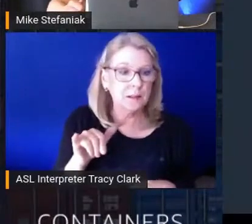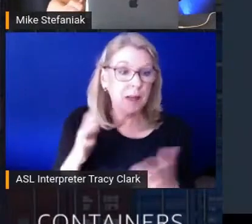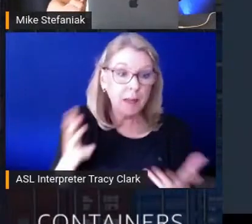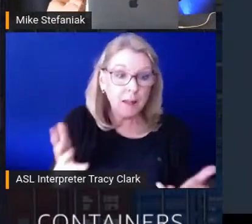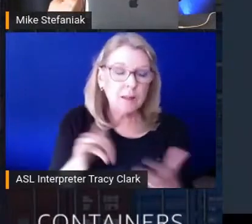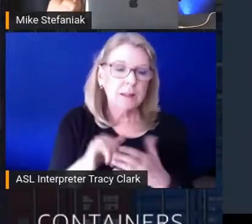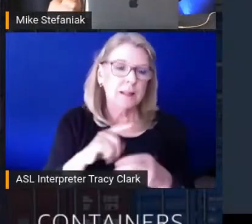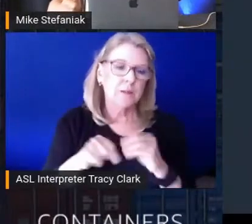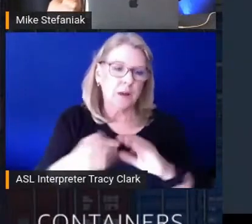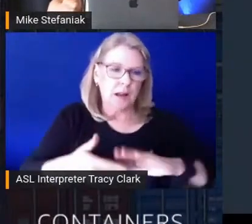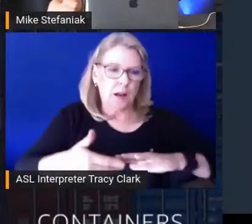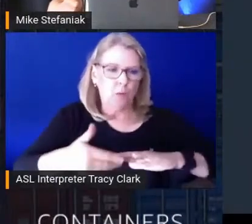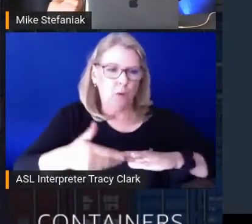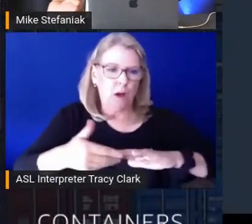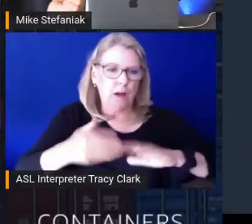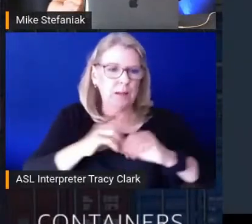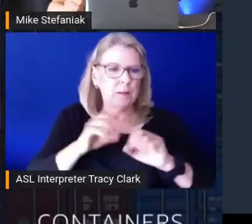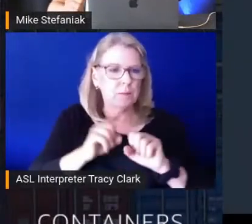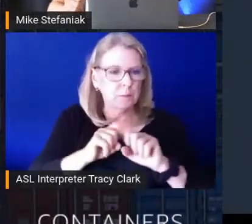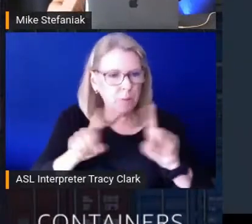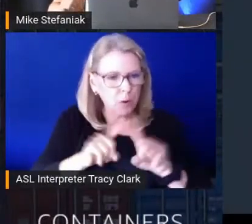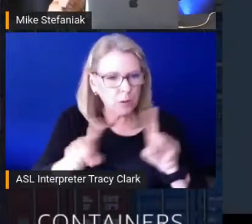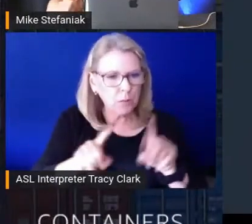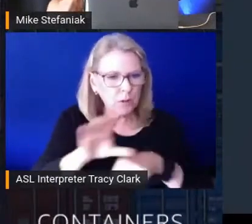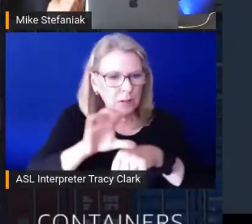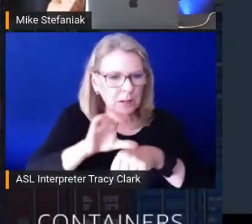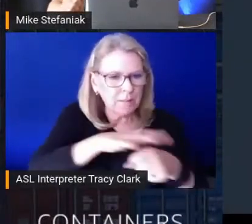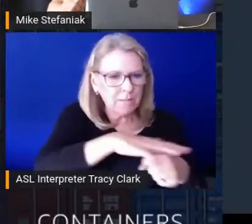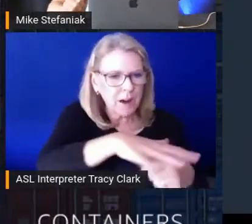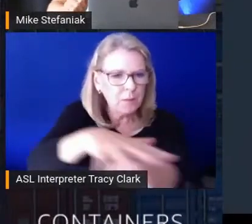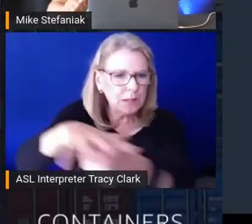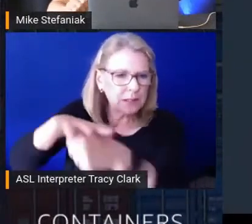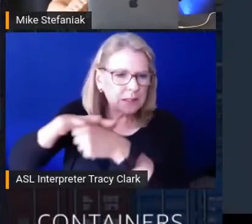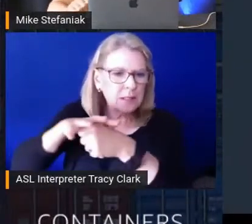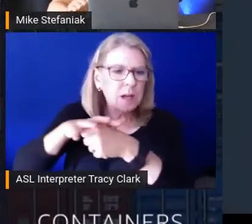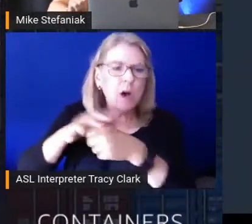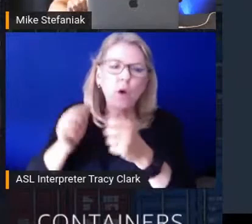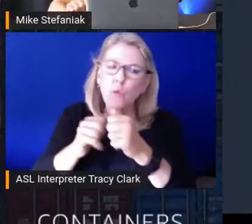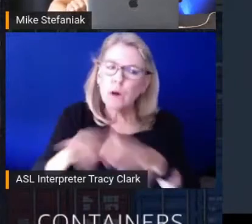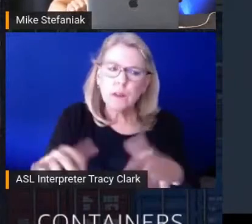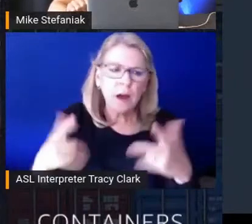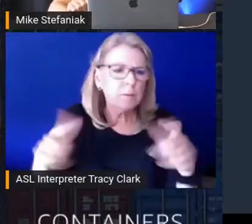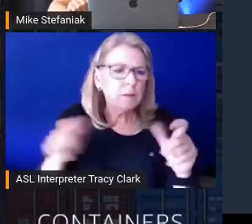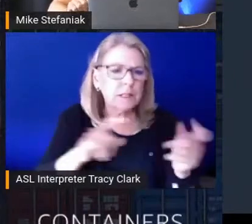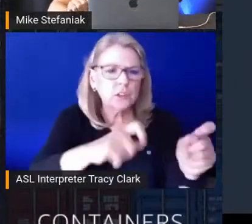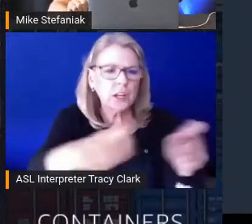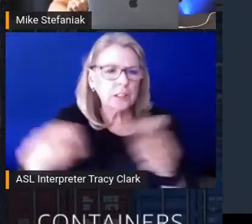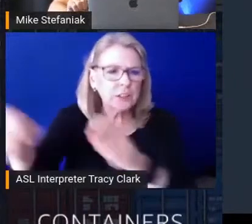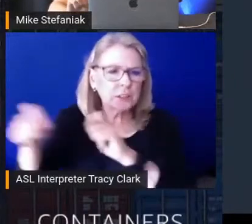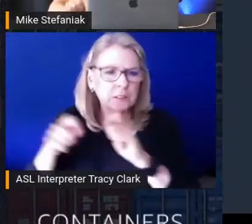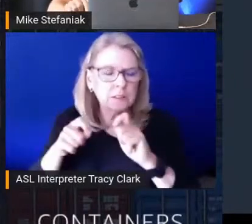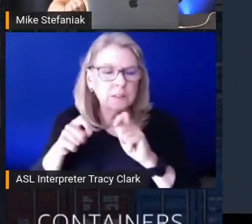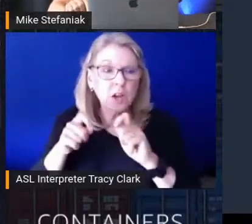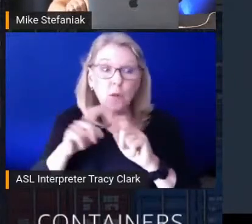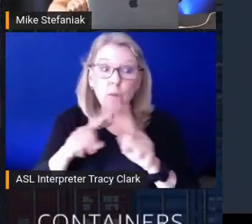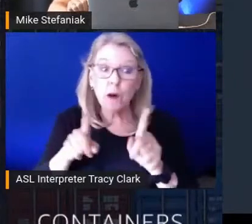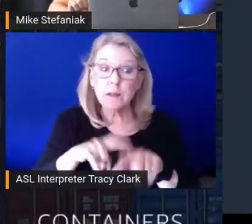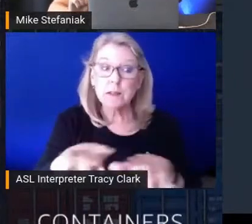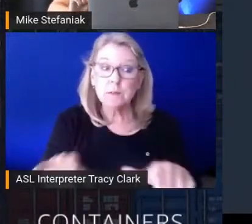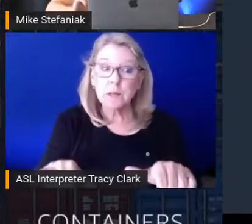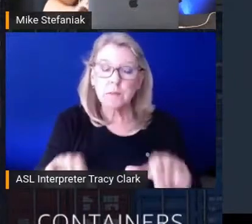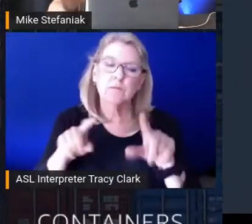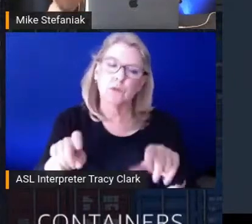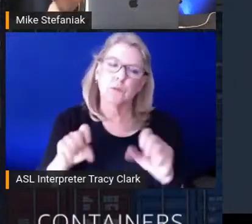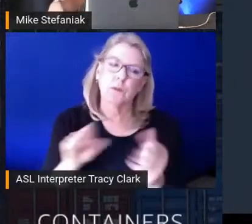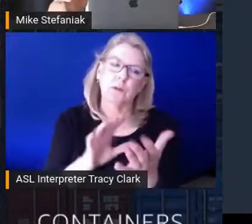multiple environments without making significant changes. But at the same time, you should be able to take advantage of some of the unique features, whether